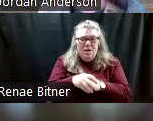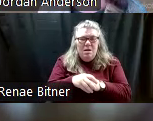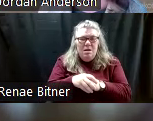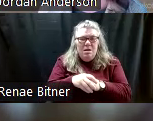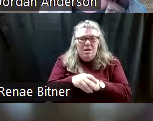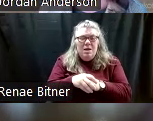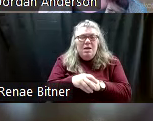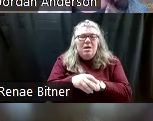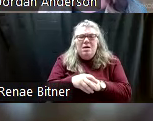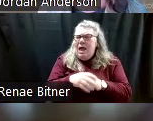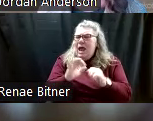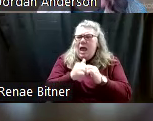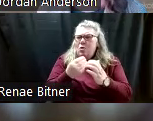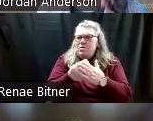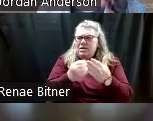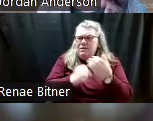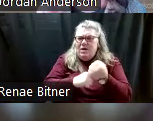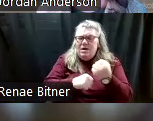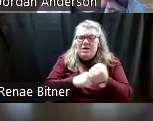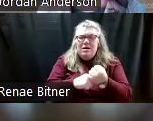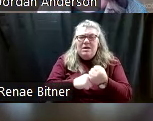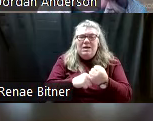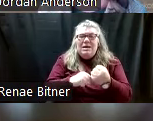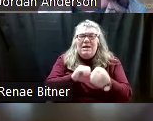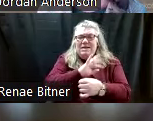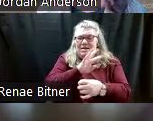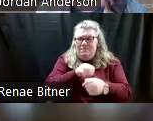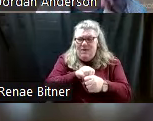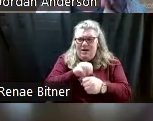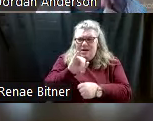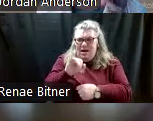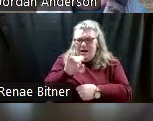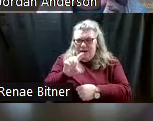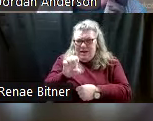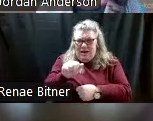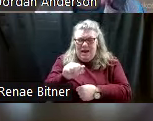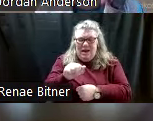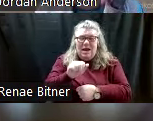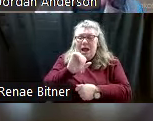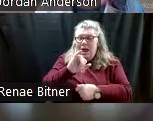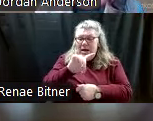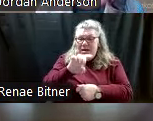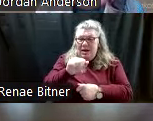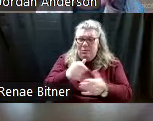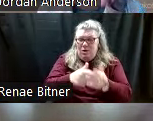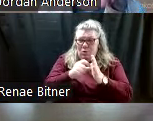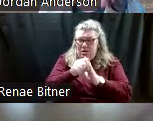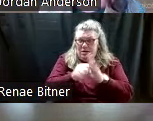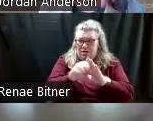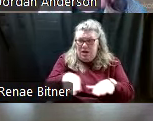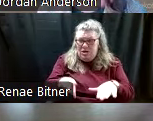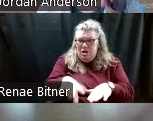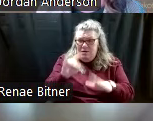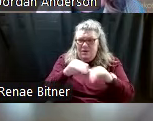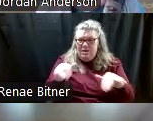And then how is it funded? So it is embedded in IDEA. IDEA requires that the state child find system